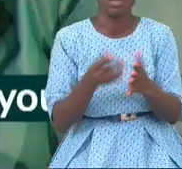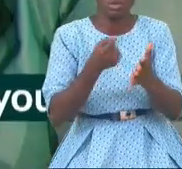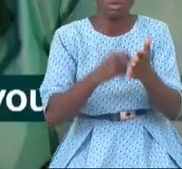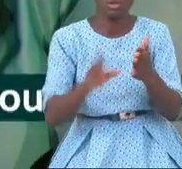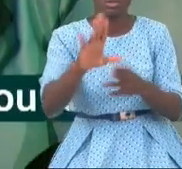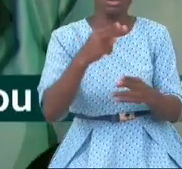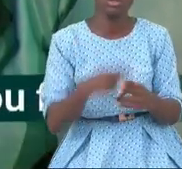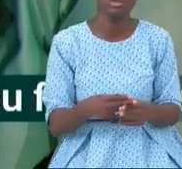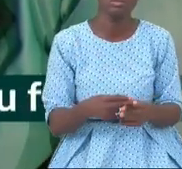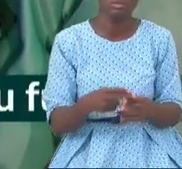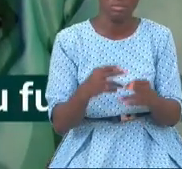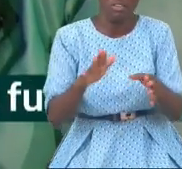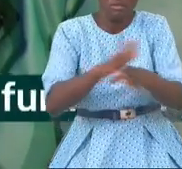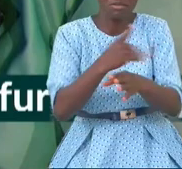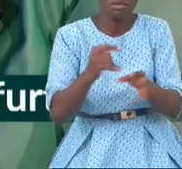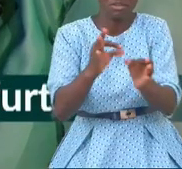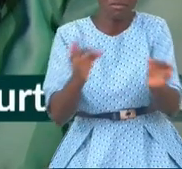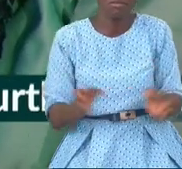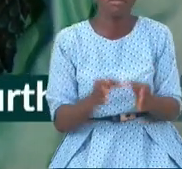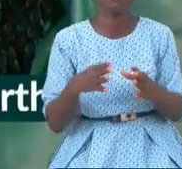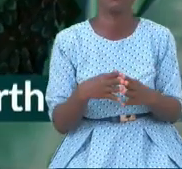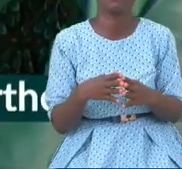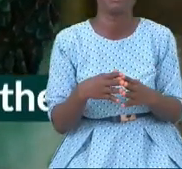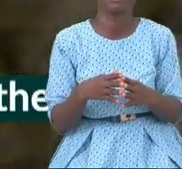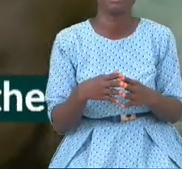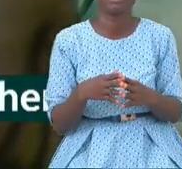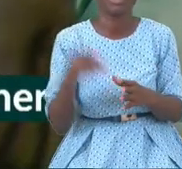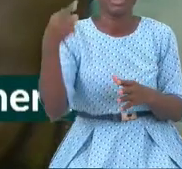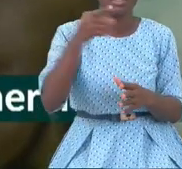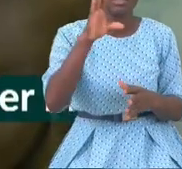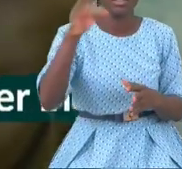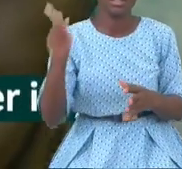gckhq.org/connect. Click it, please, and fill